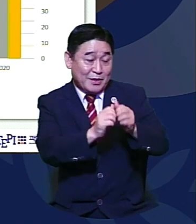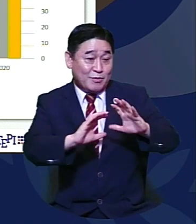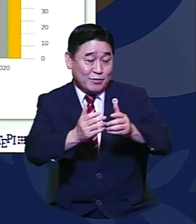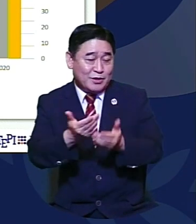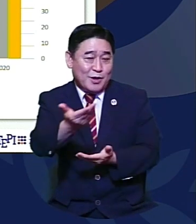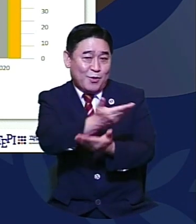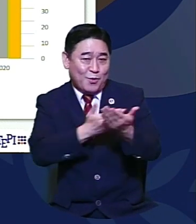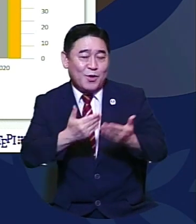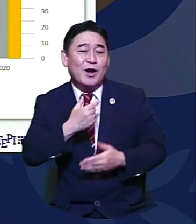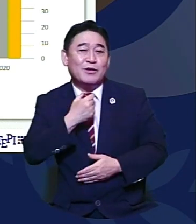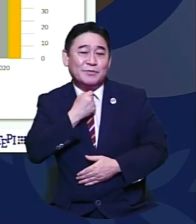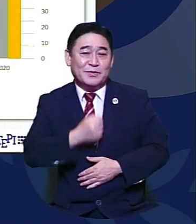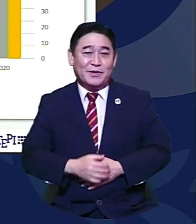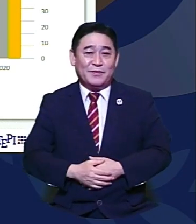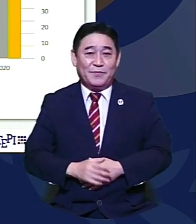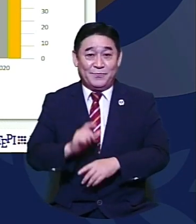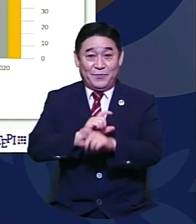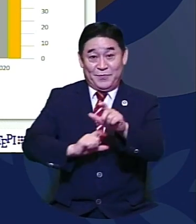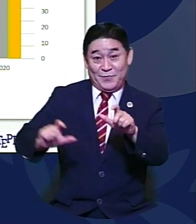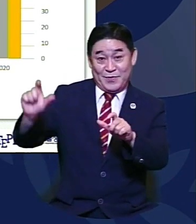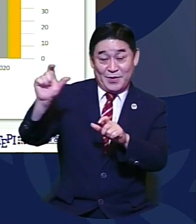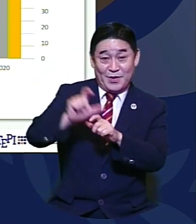let's go further for the